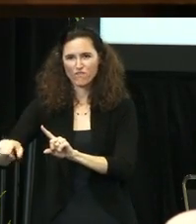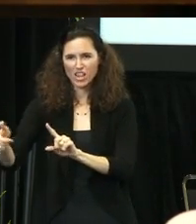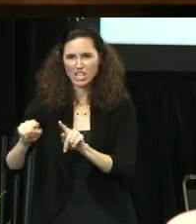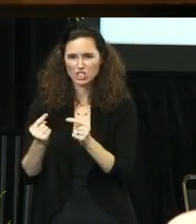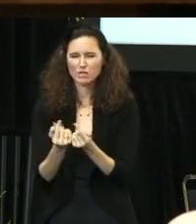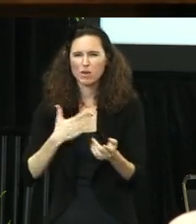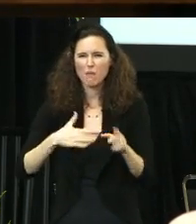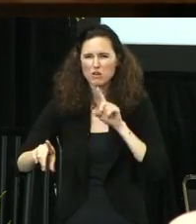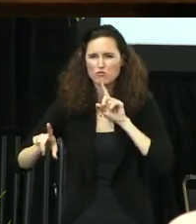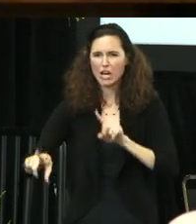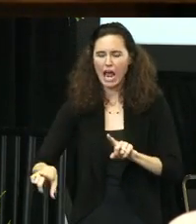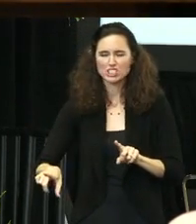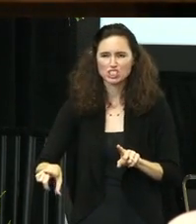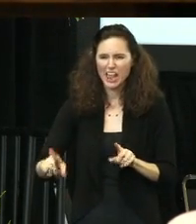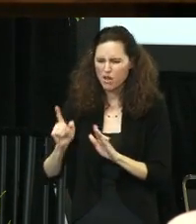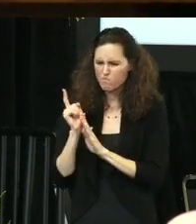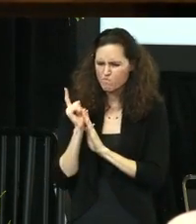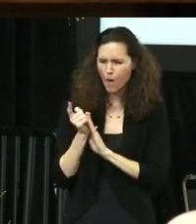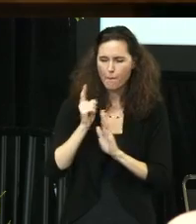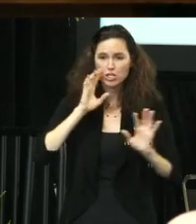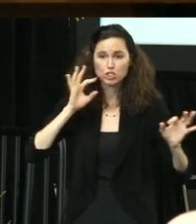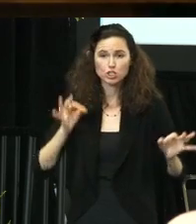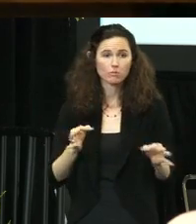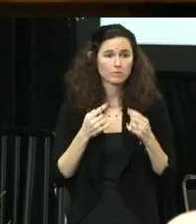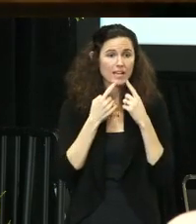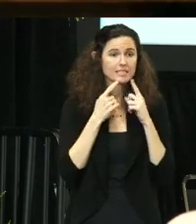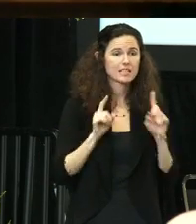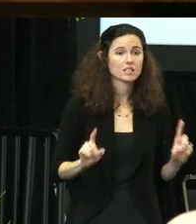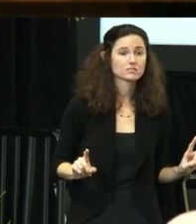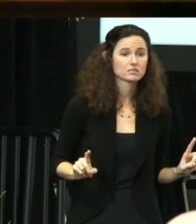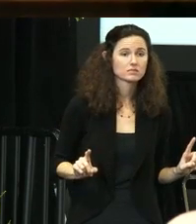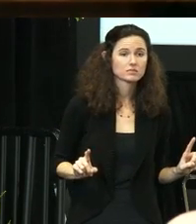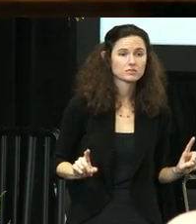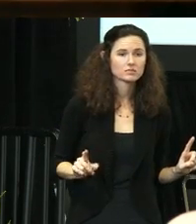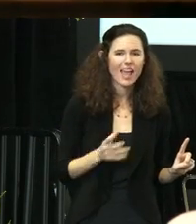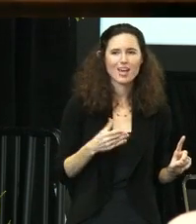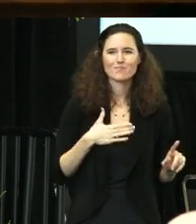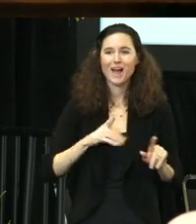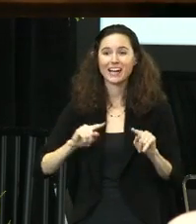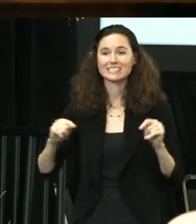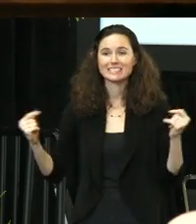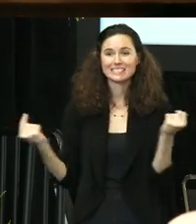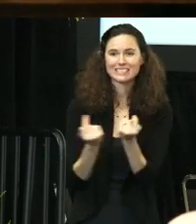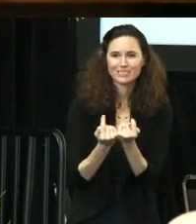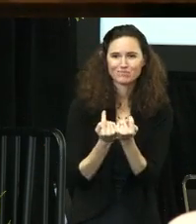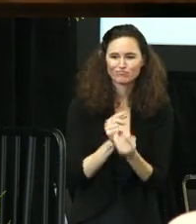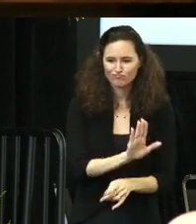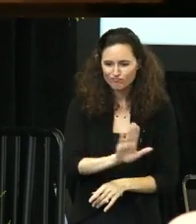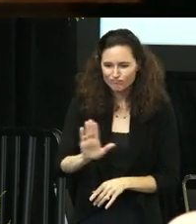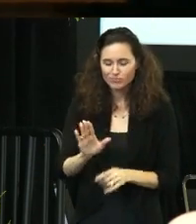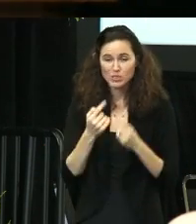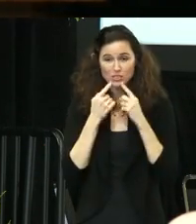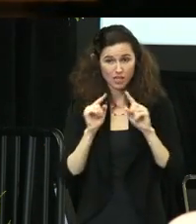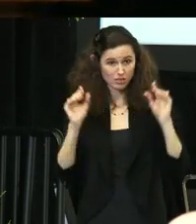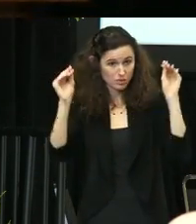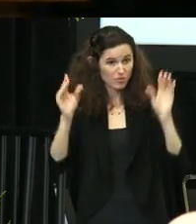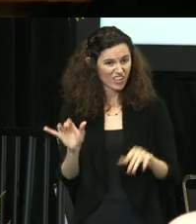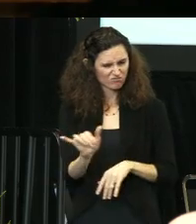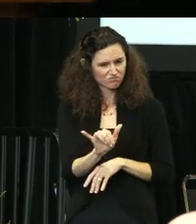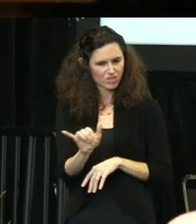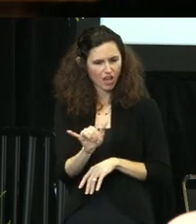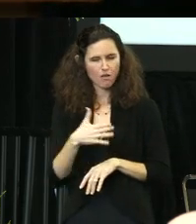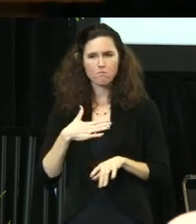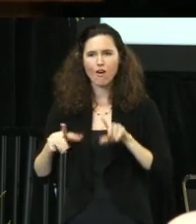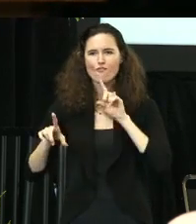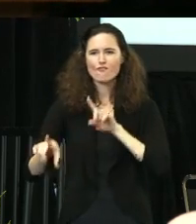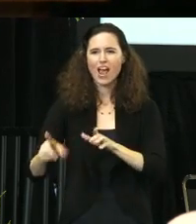reaction in the heat of the moment determined my success and my team's success. Well, as a professor, my reaction